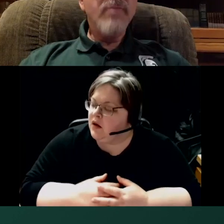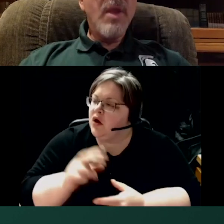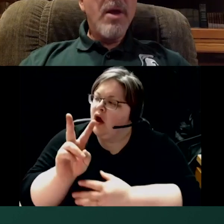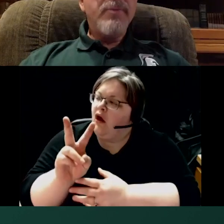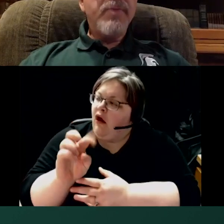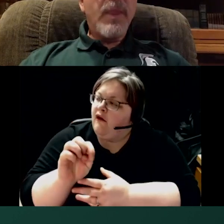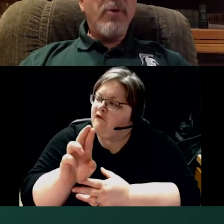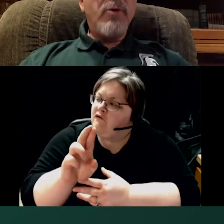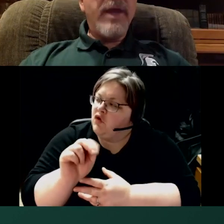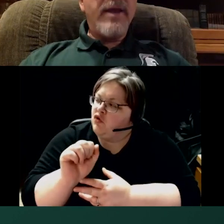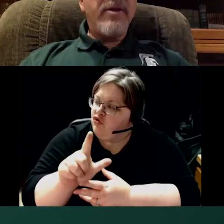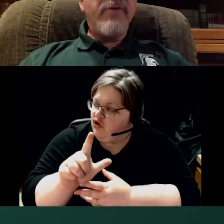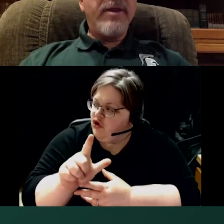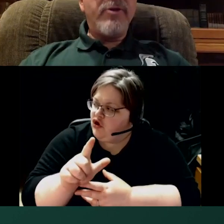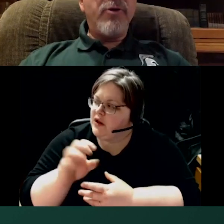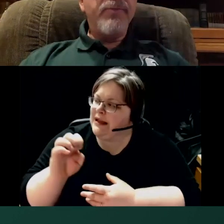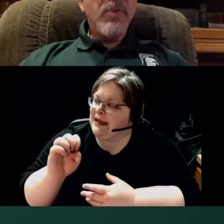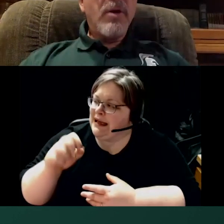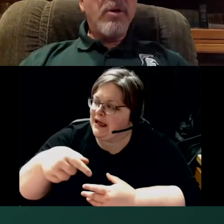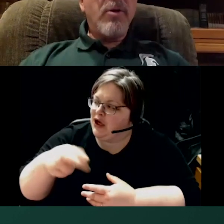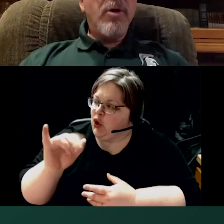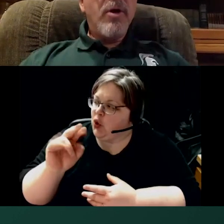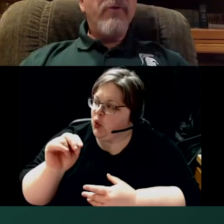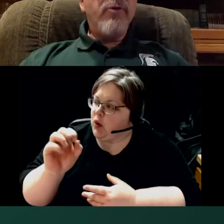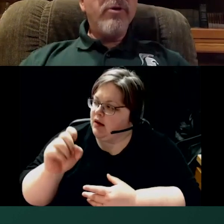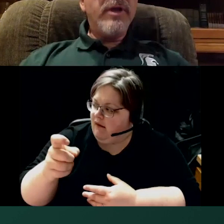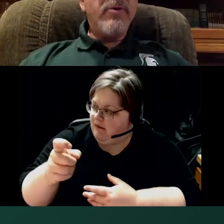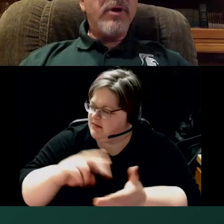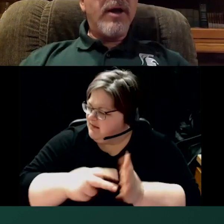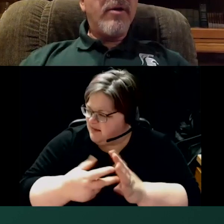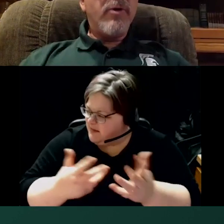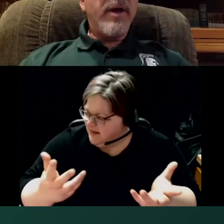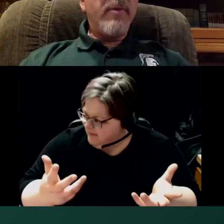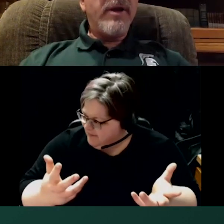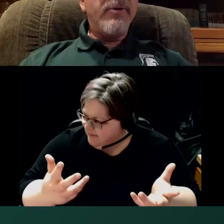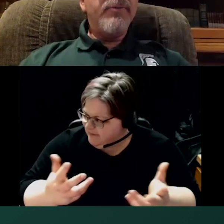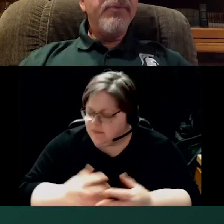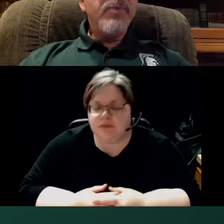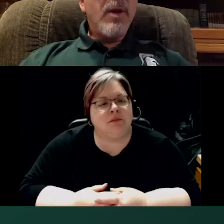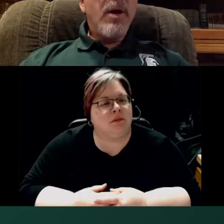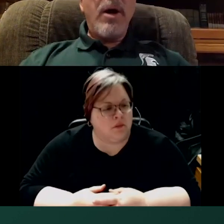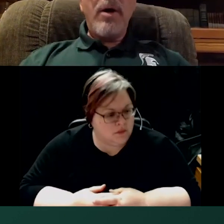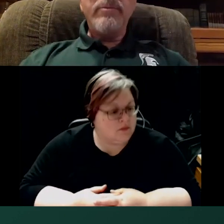mean? Ooh, yeah, that's a fancy term. So vernal equinox, where am I here?